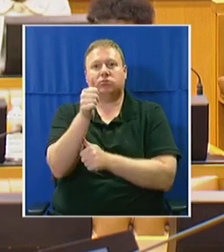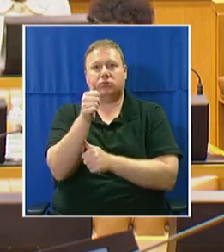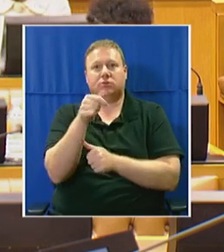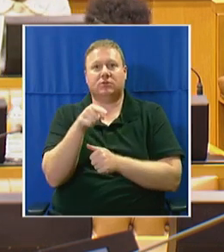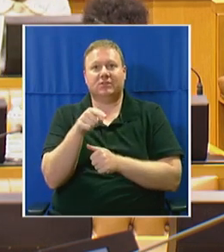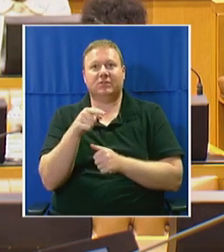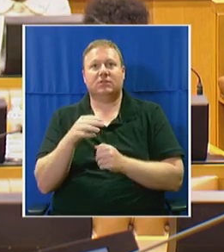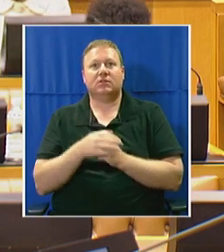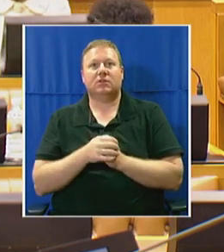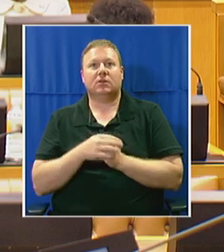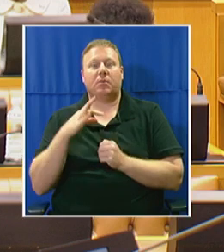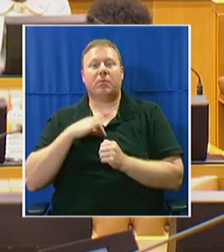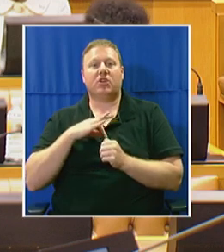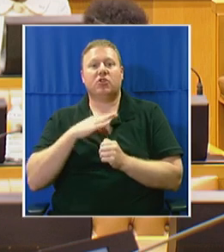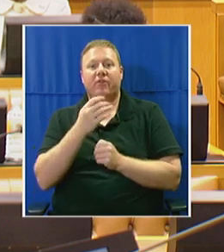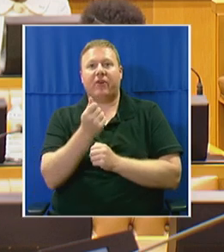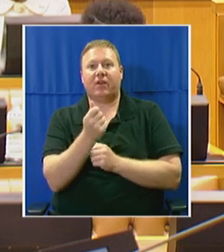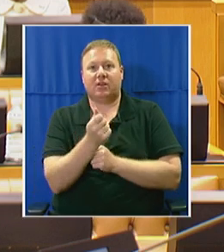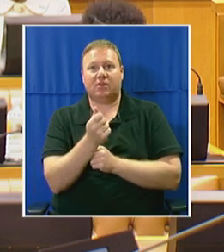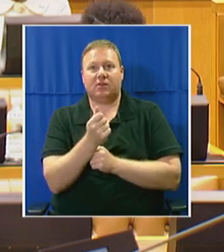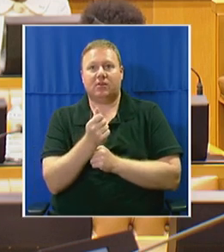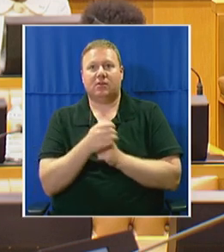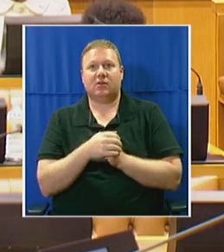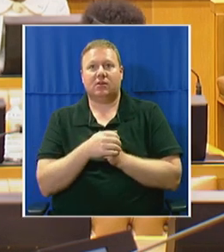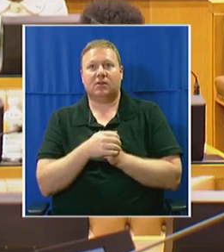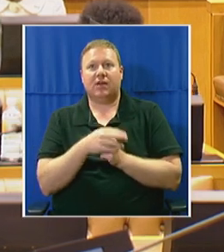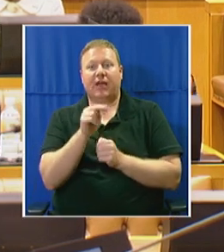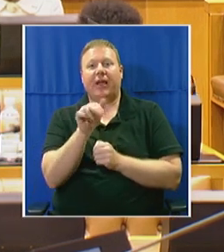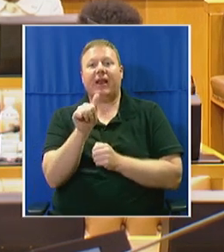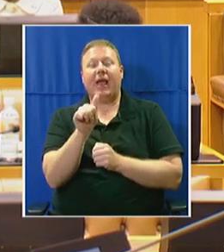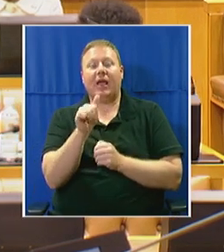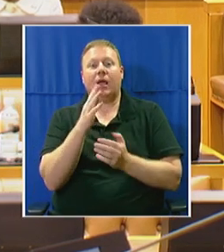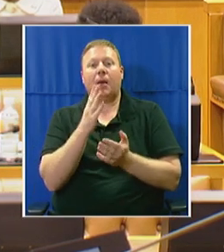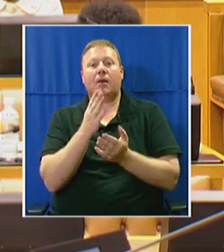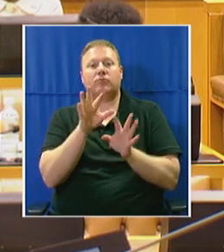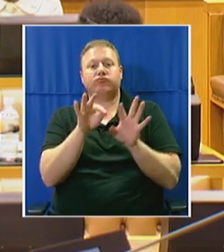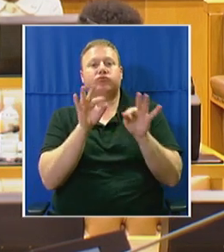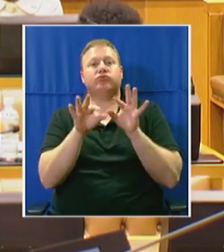members of the National Assembly must elect four members of the trustees